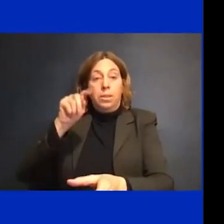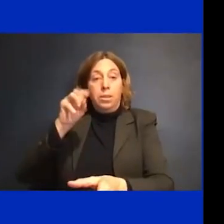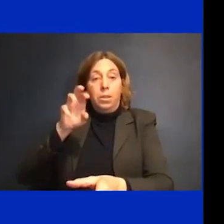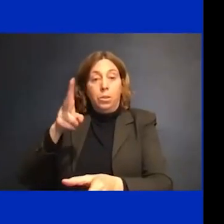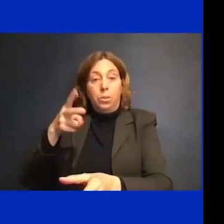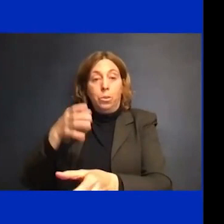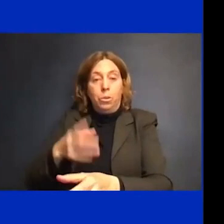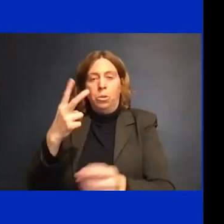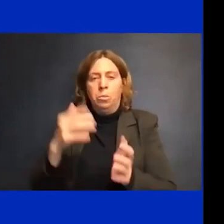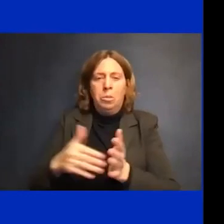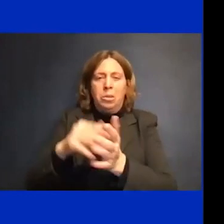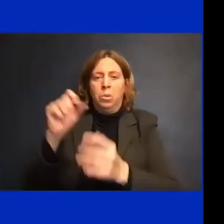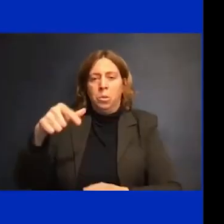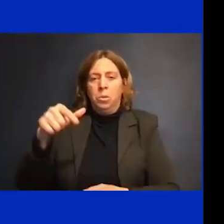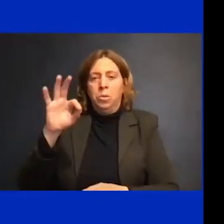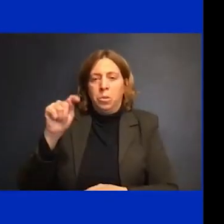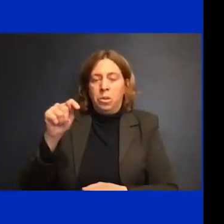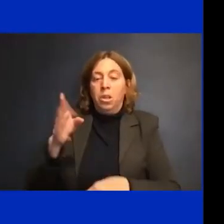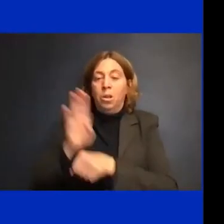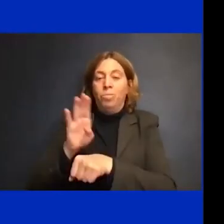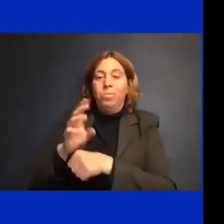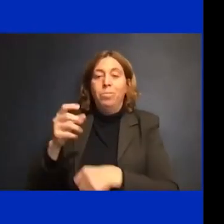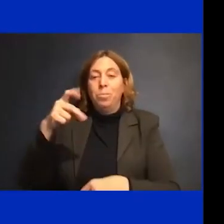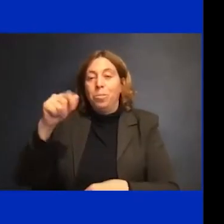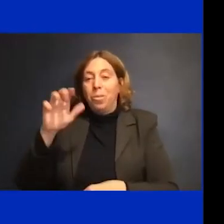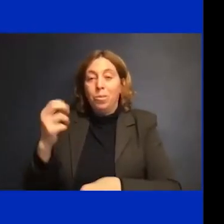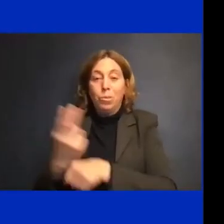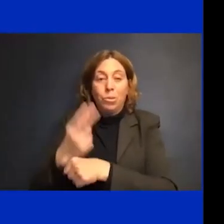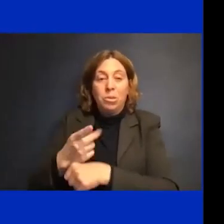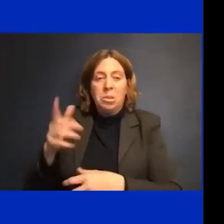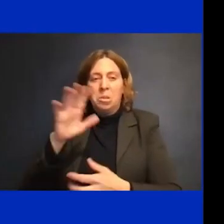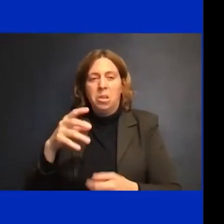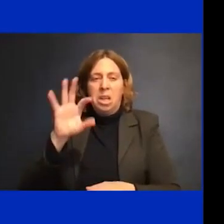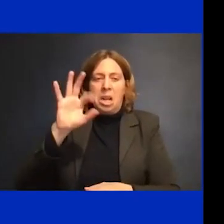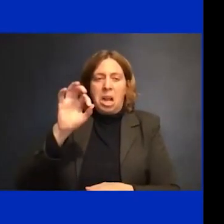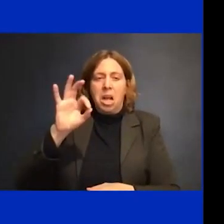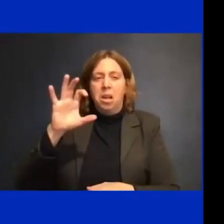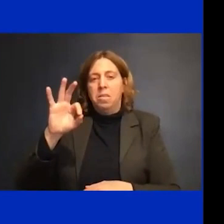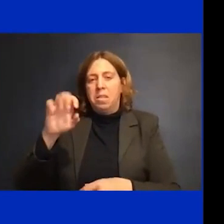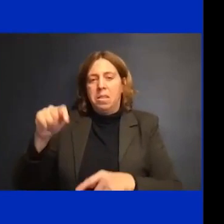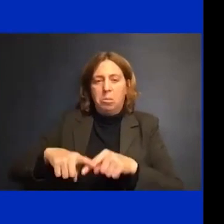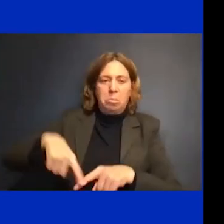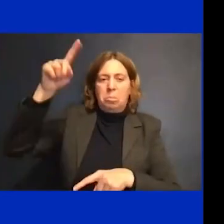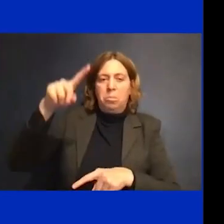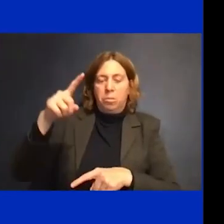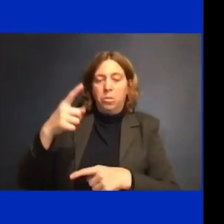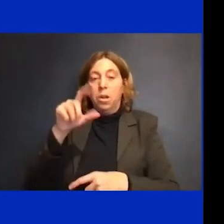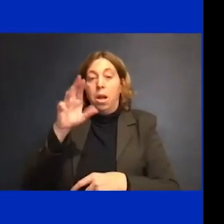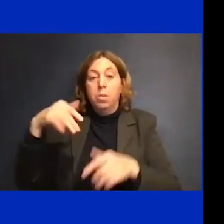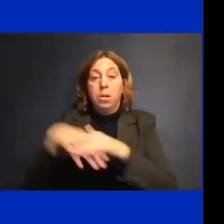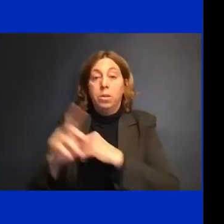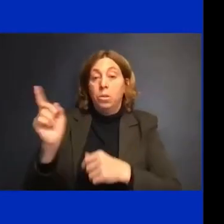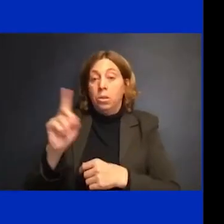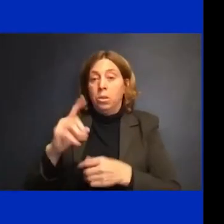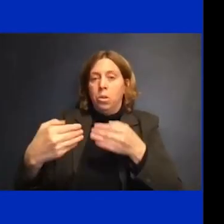approximately 2 million gross square feet of commercial space, with an approximate height of 900 feet above grade